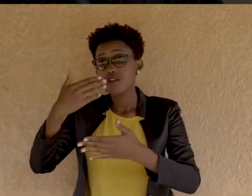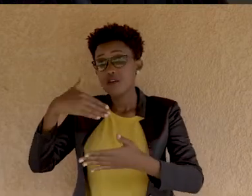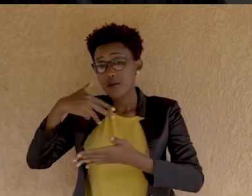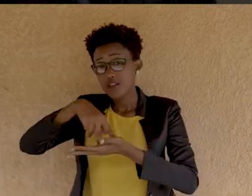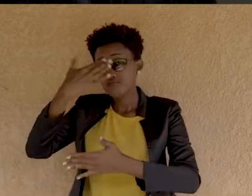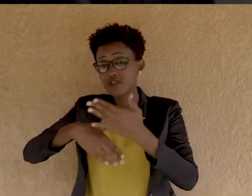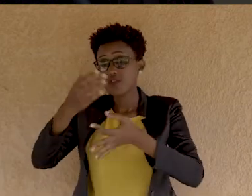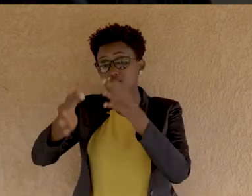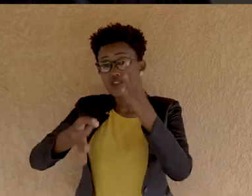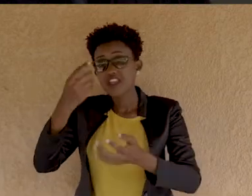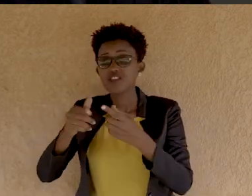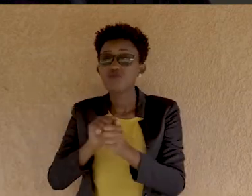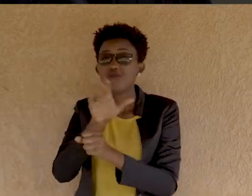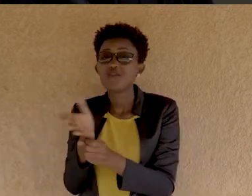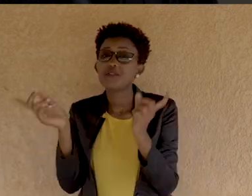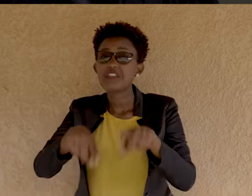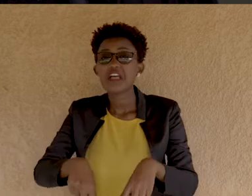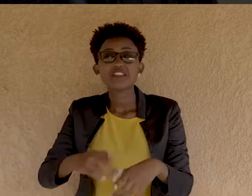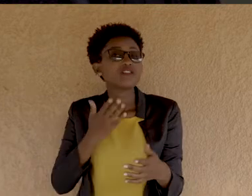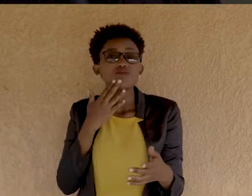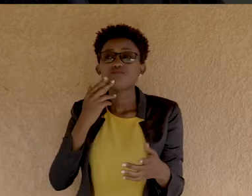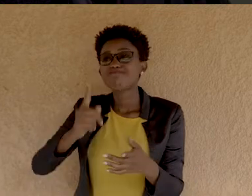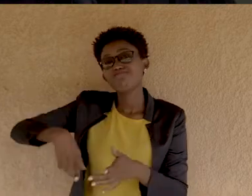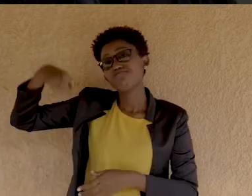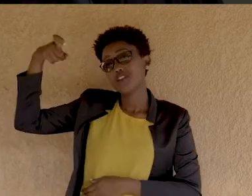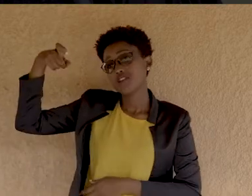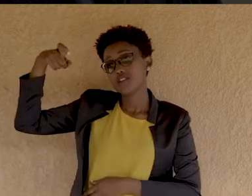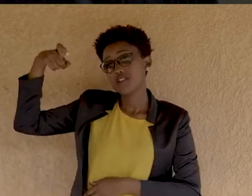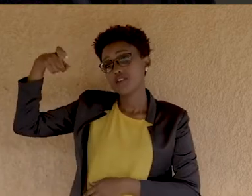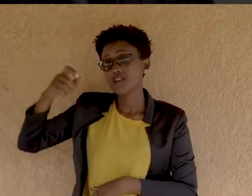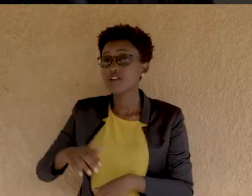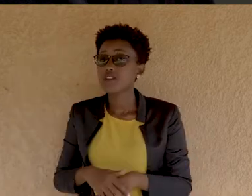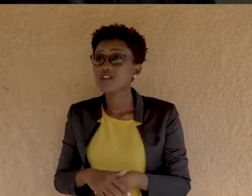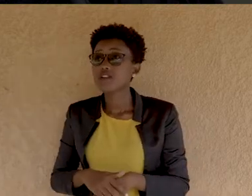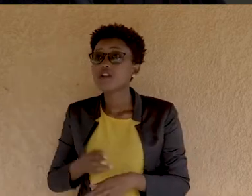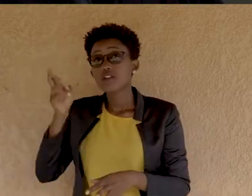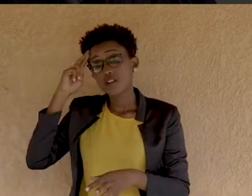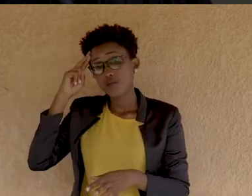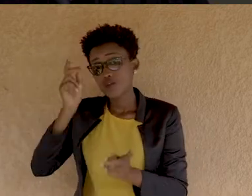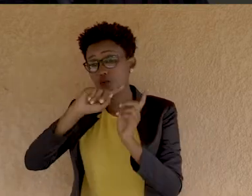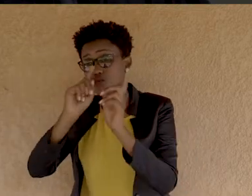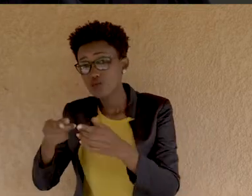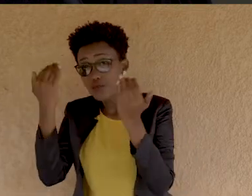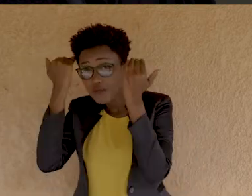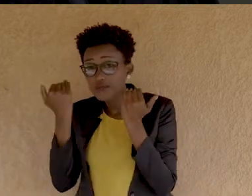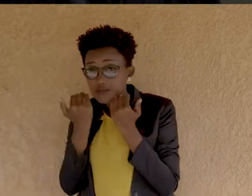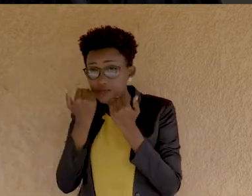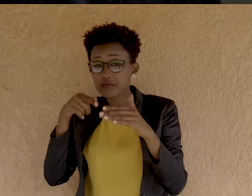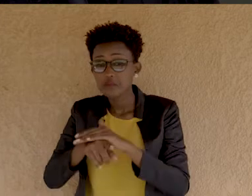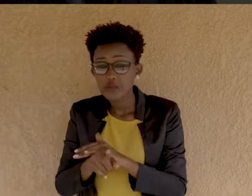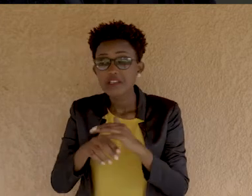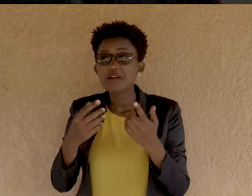long it was, we went back to court and COVID-19 interfered, so the hearing was cancelled.